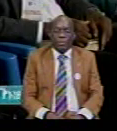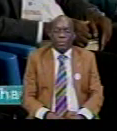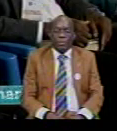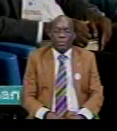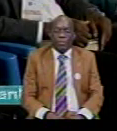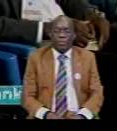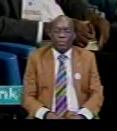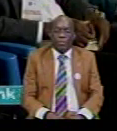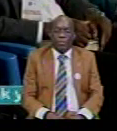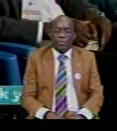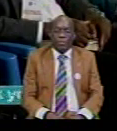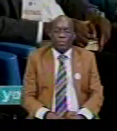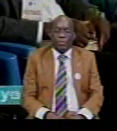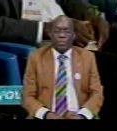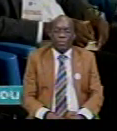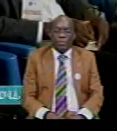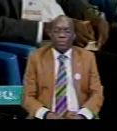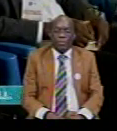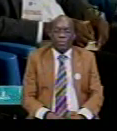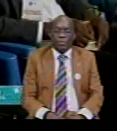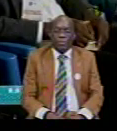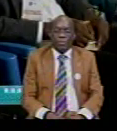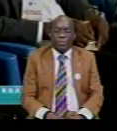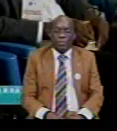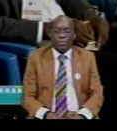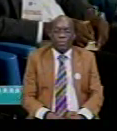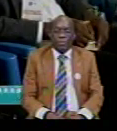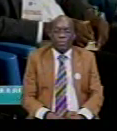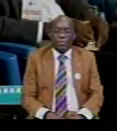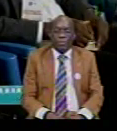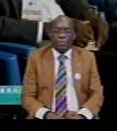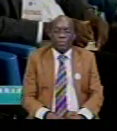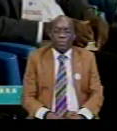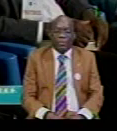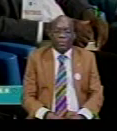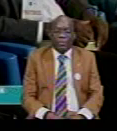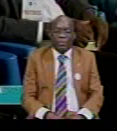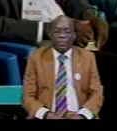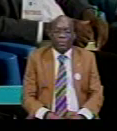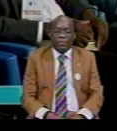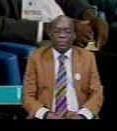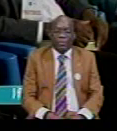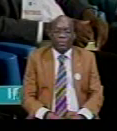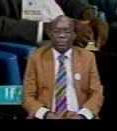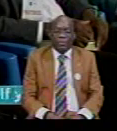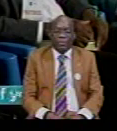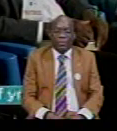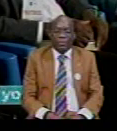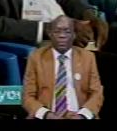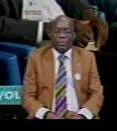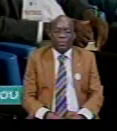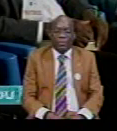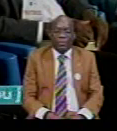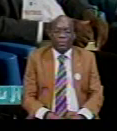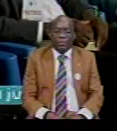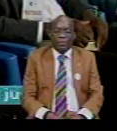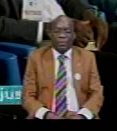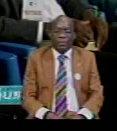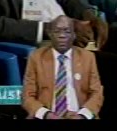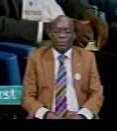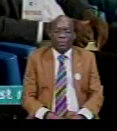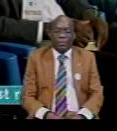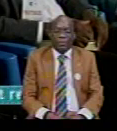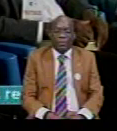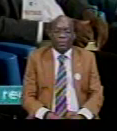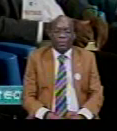blood, but she heard about this program. And she came to this program. When the man of God said,